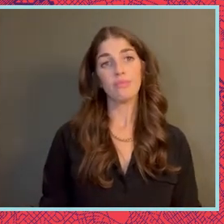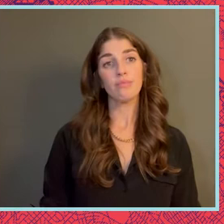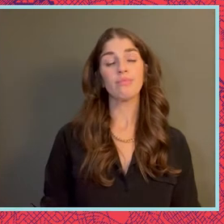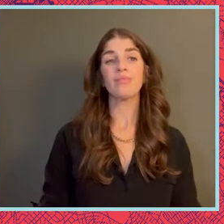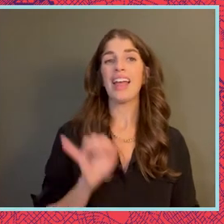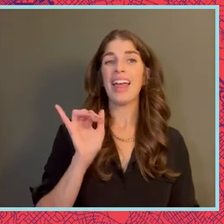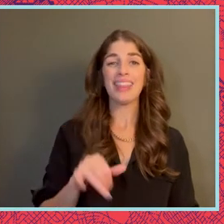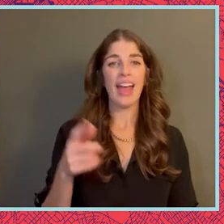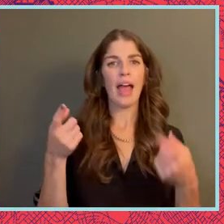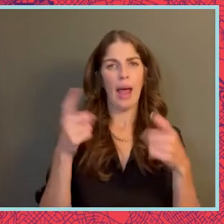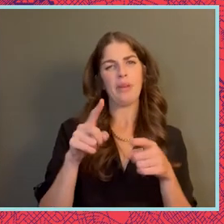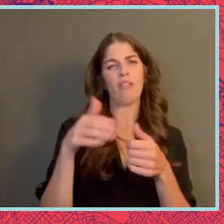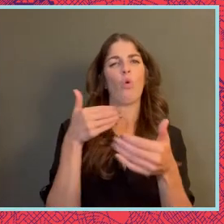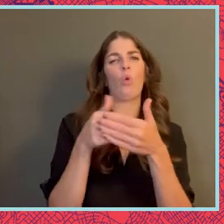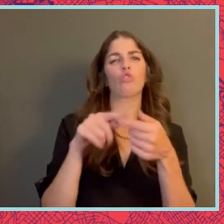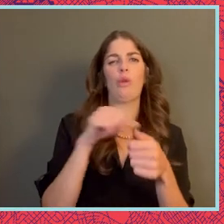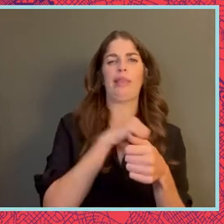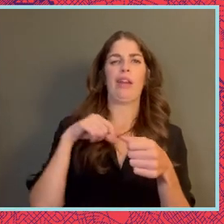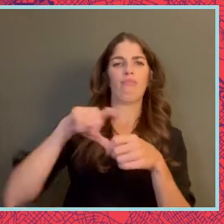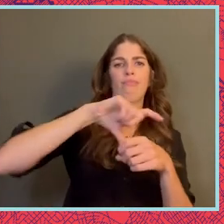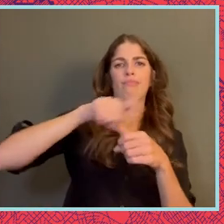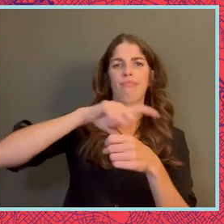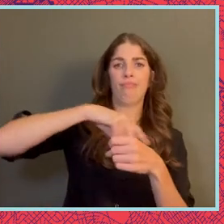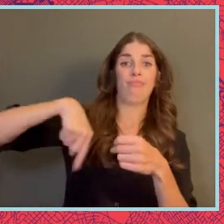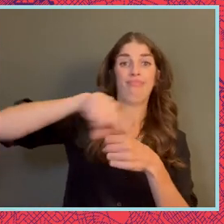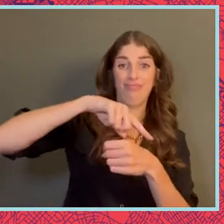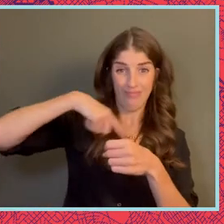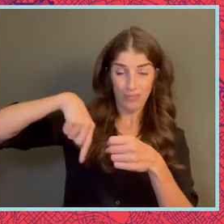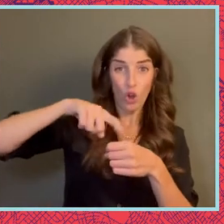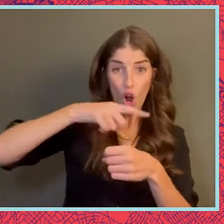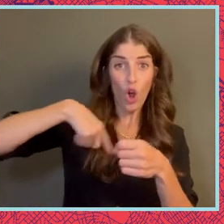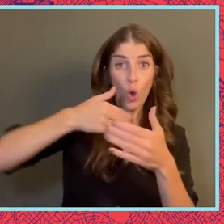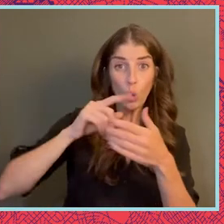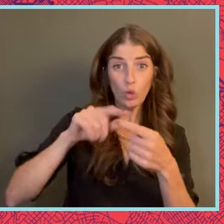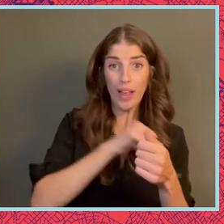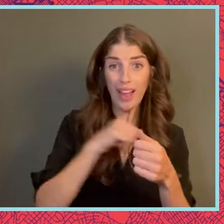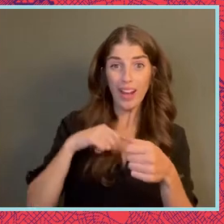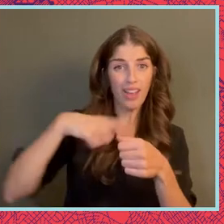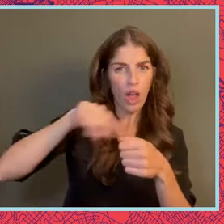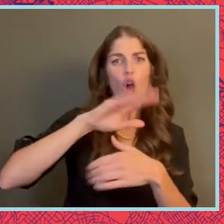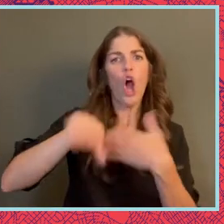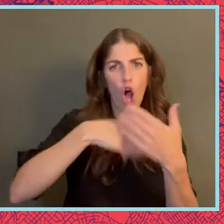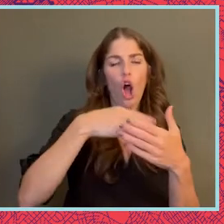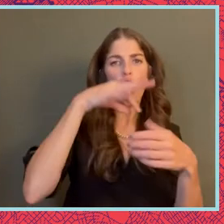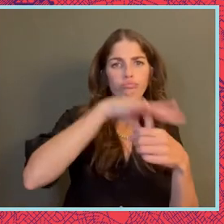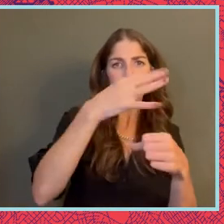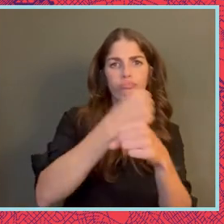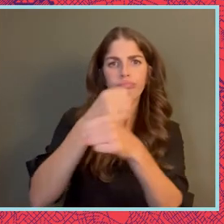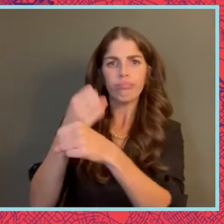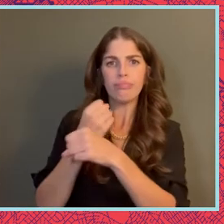And they saw this happen around Metro Atlanta, that counties surrounding Metro Atlanta all